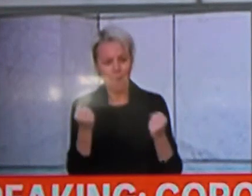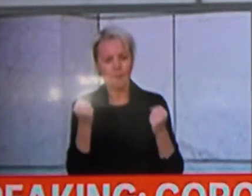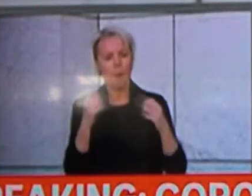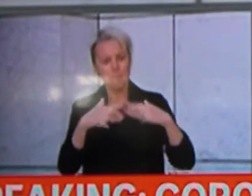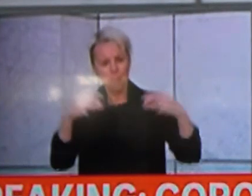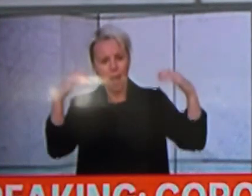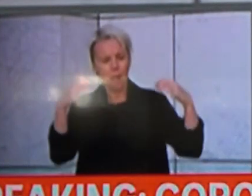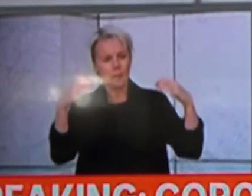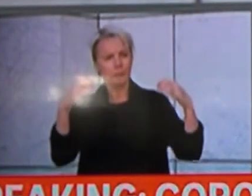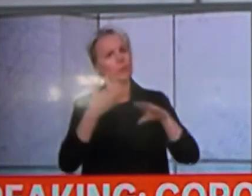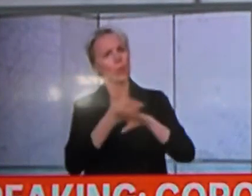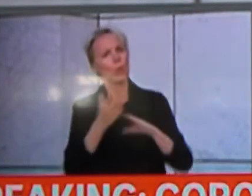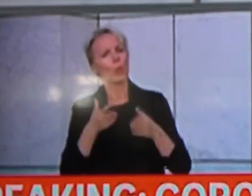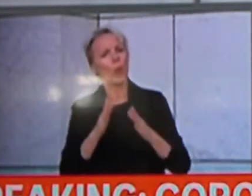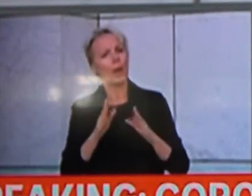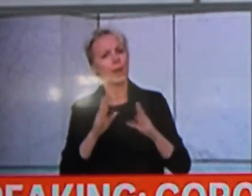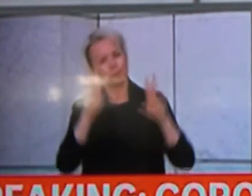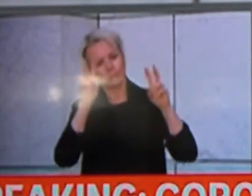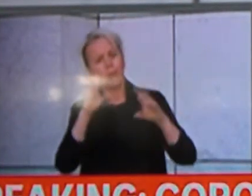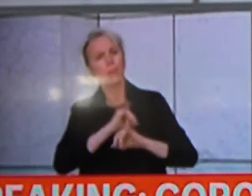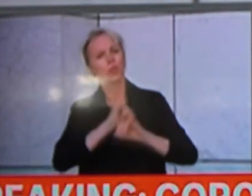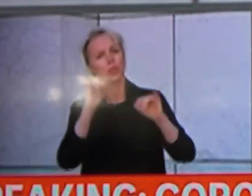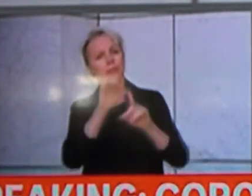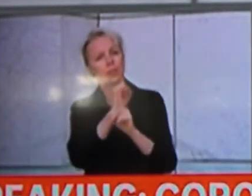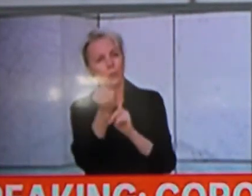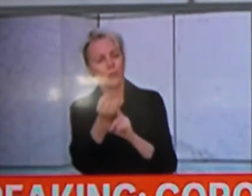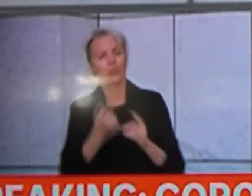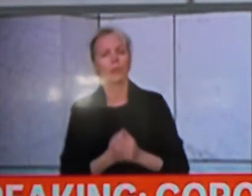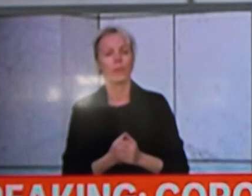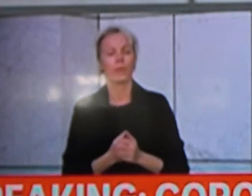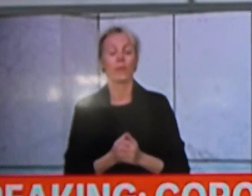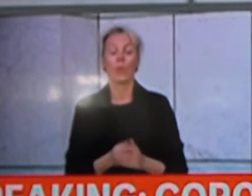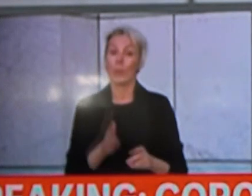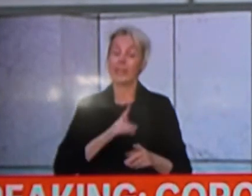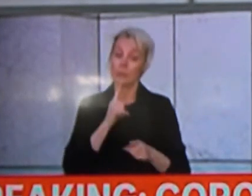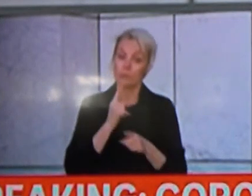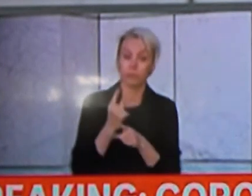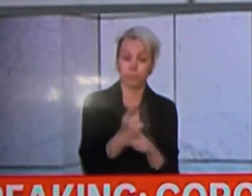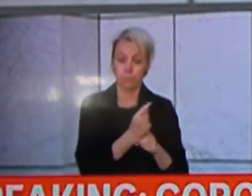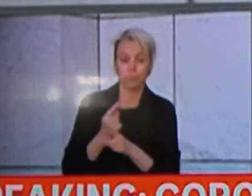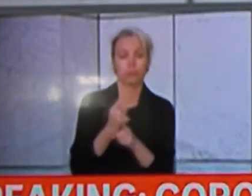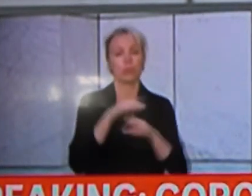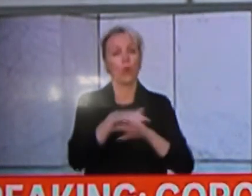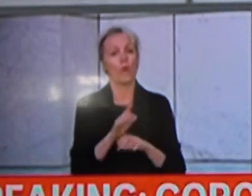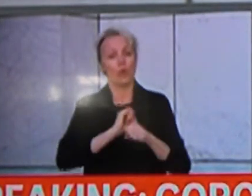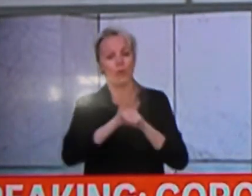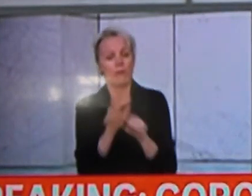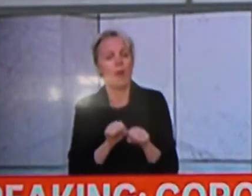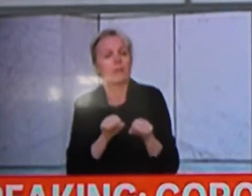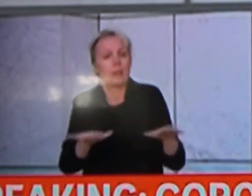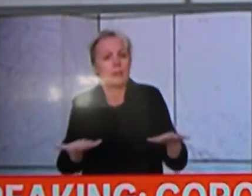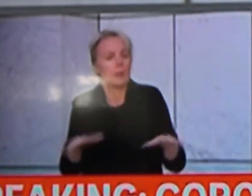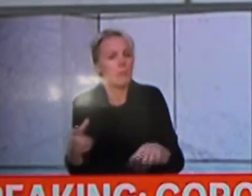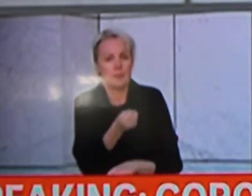essential legislation that was required, particularly to address the coronavirus pandemic that is going around the